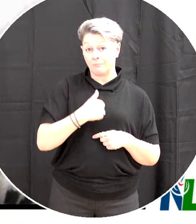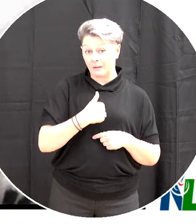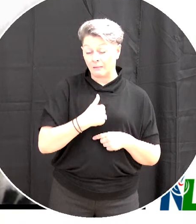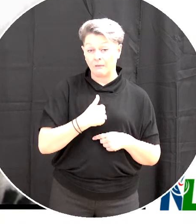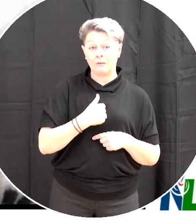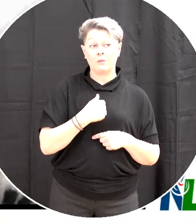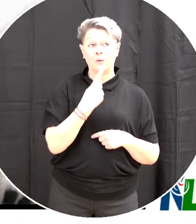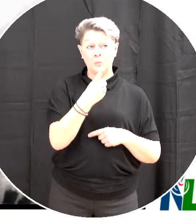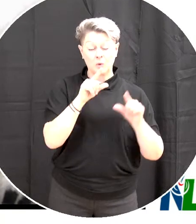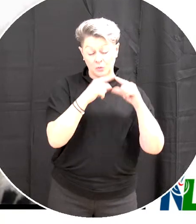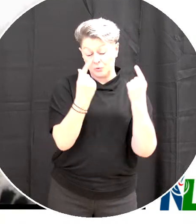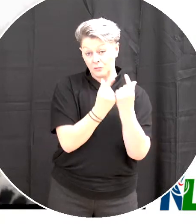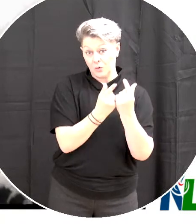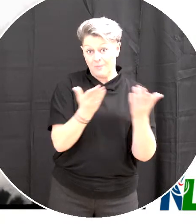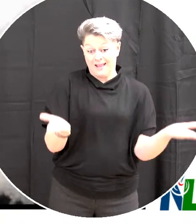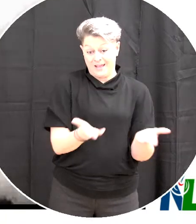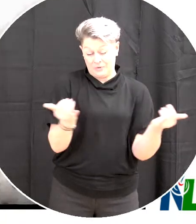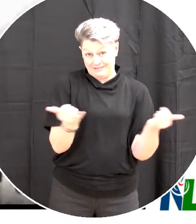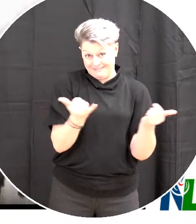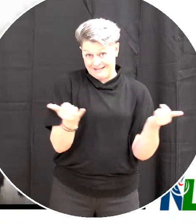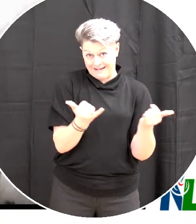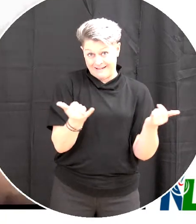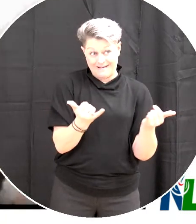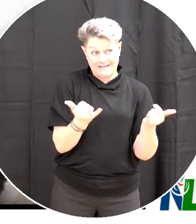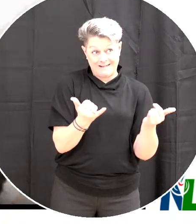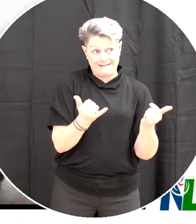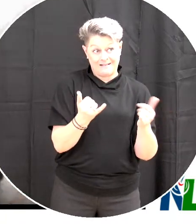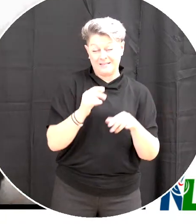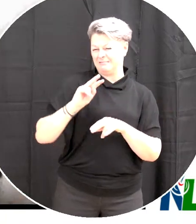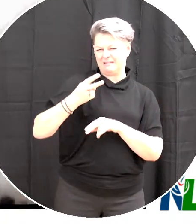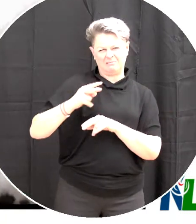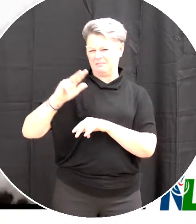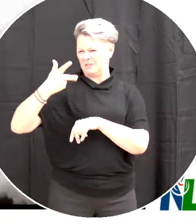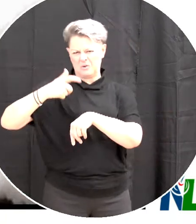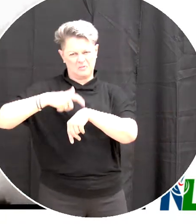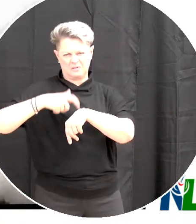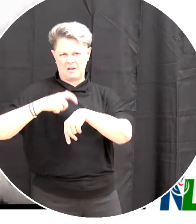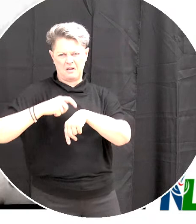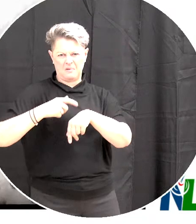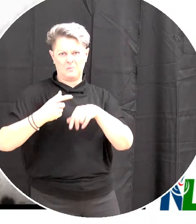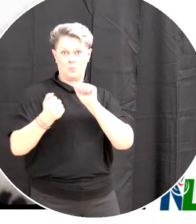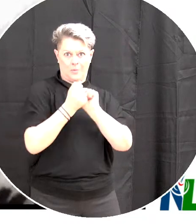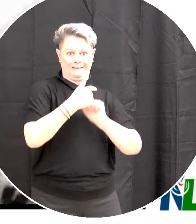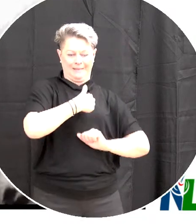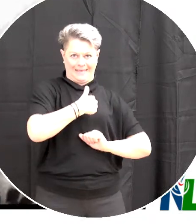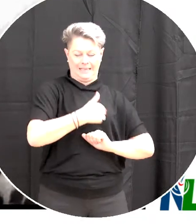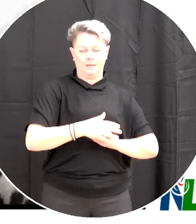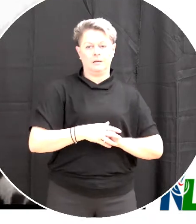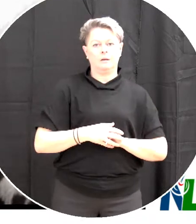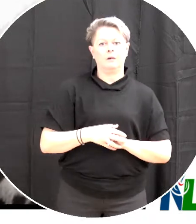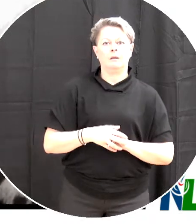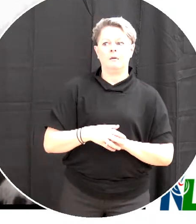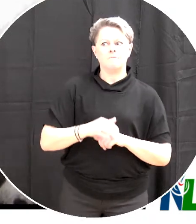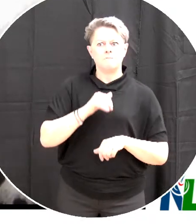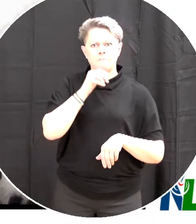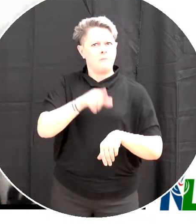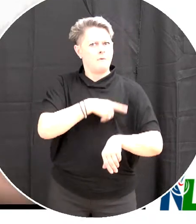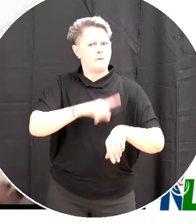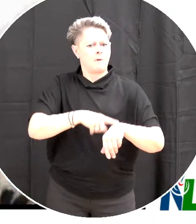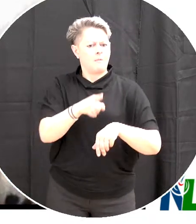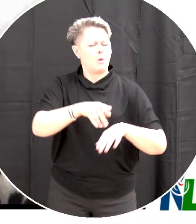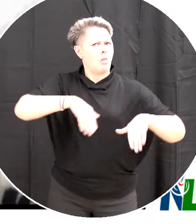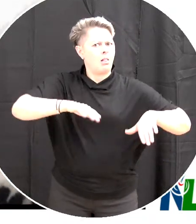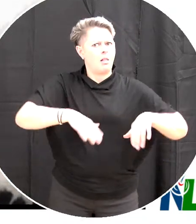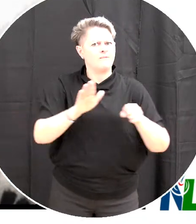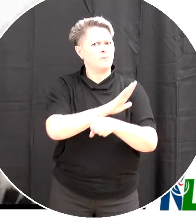group in front of me today, and that would have been only the second or third time that they've been in front of me since break. So it hasn't been a long time for them to adjust yet and